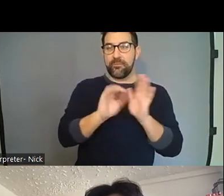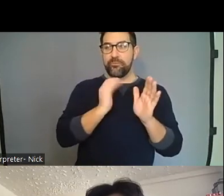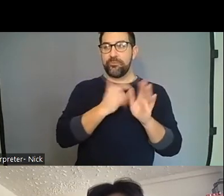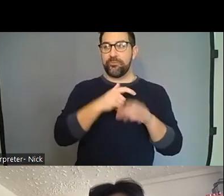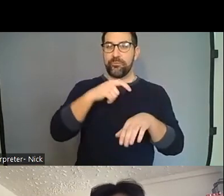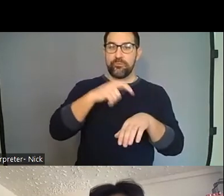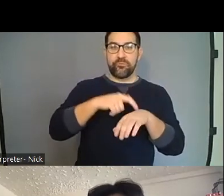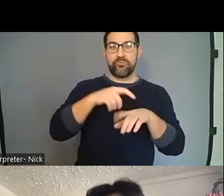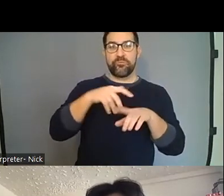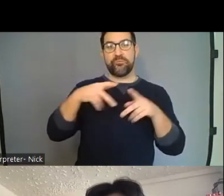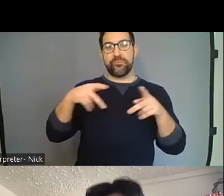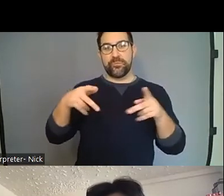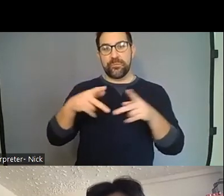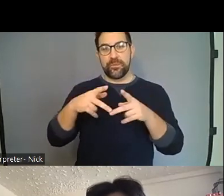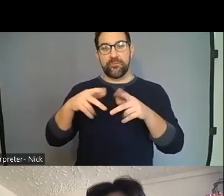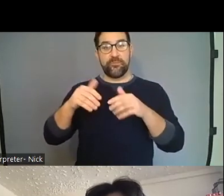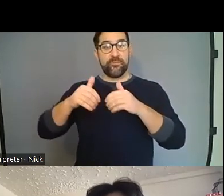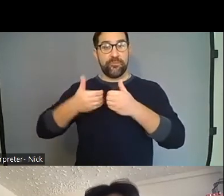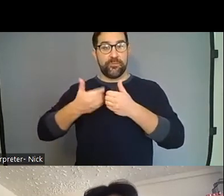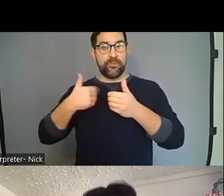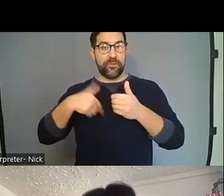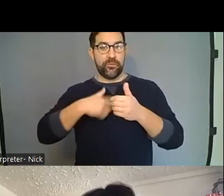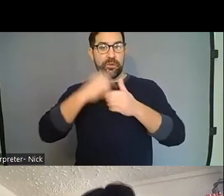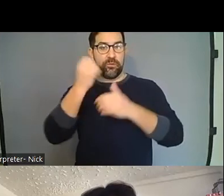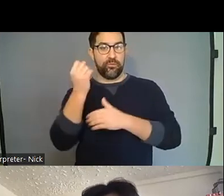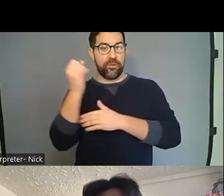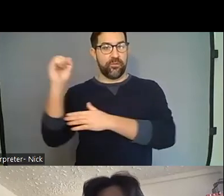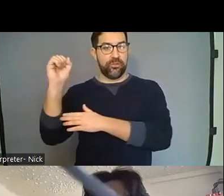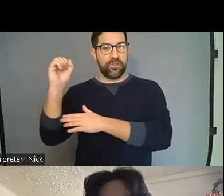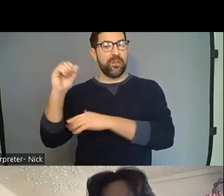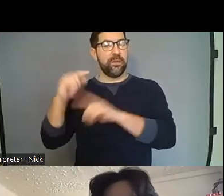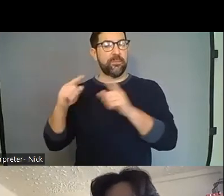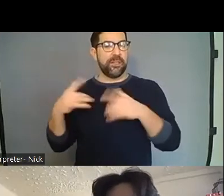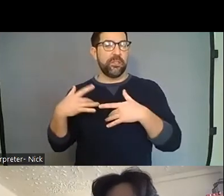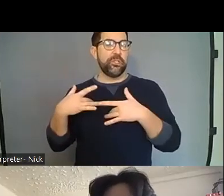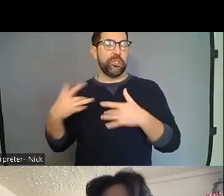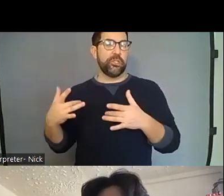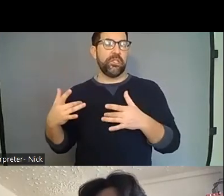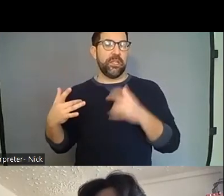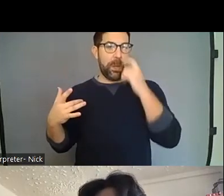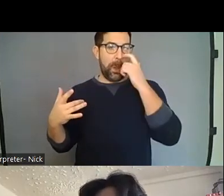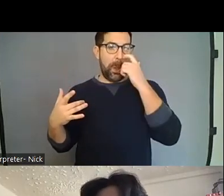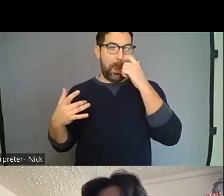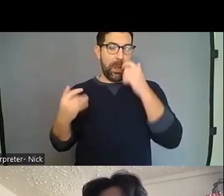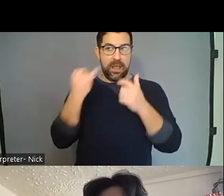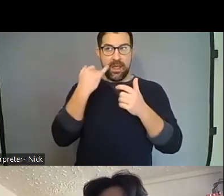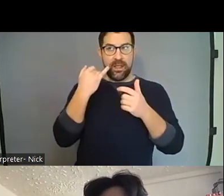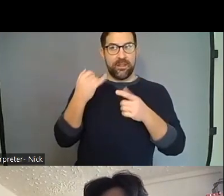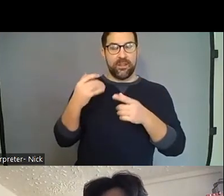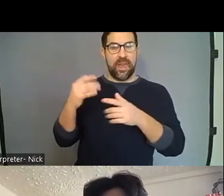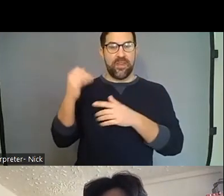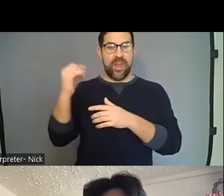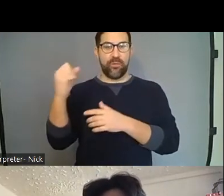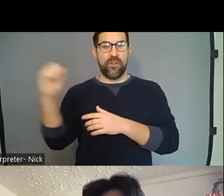arena and the manner of our revolution. But more usually we must do battle where we are standing."